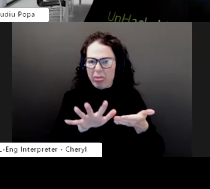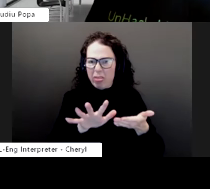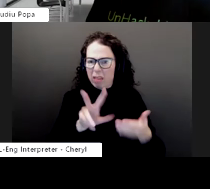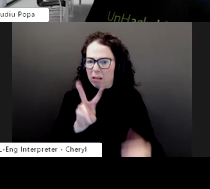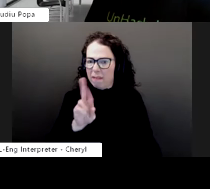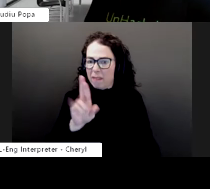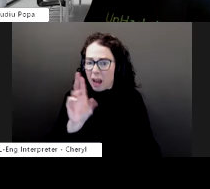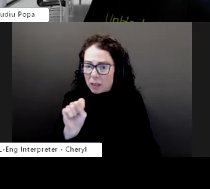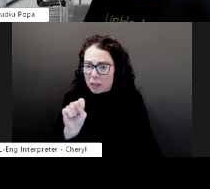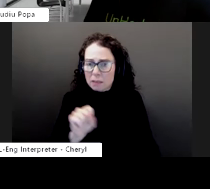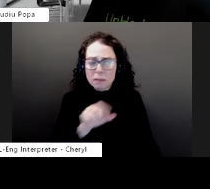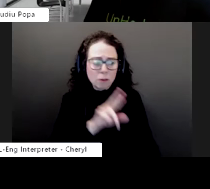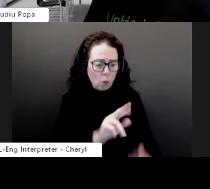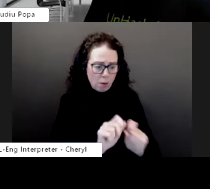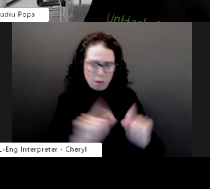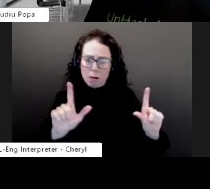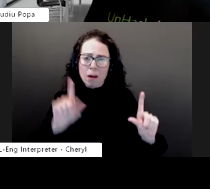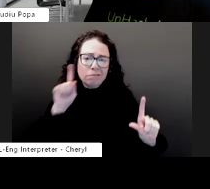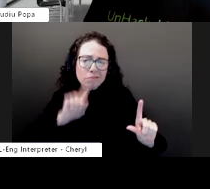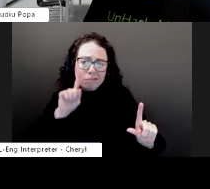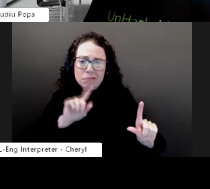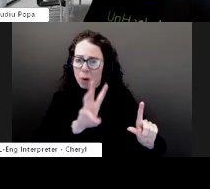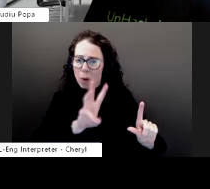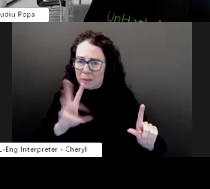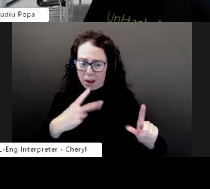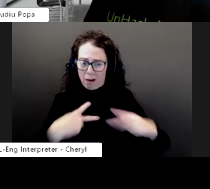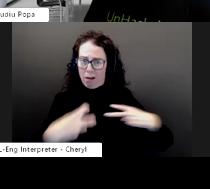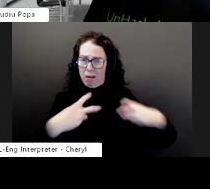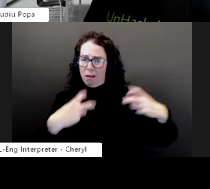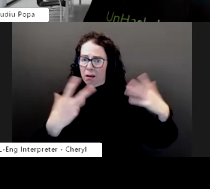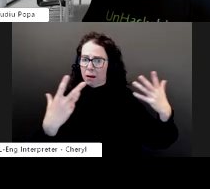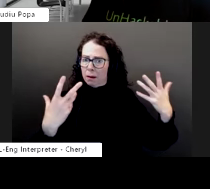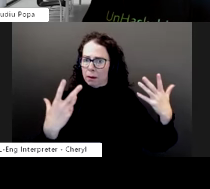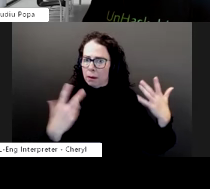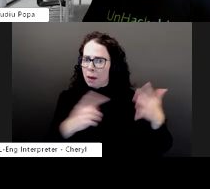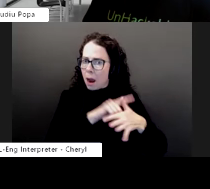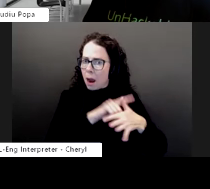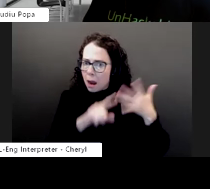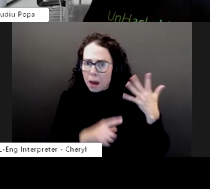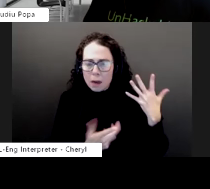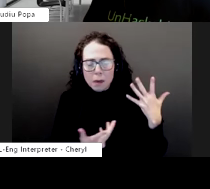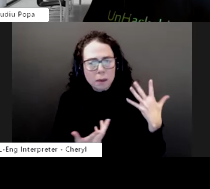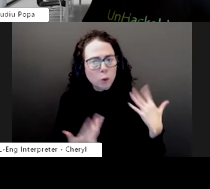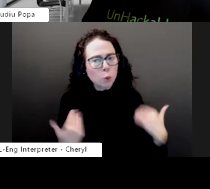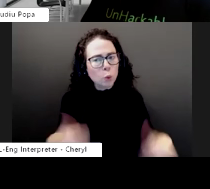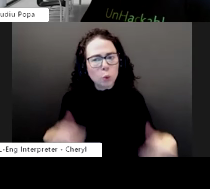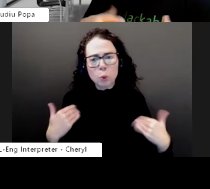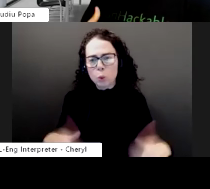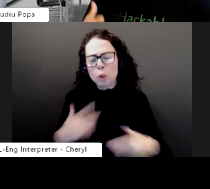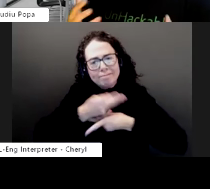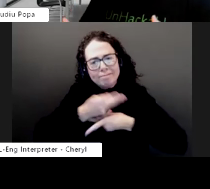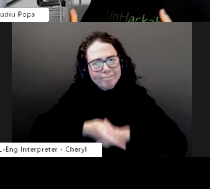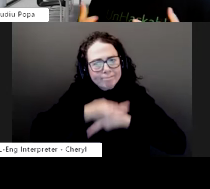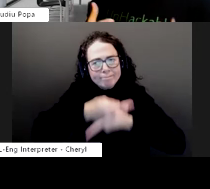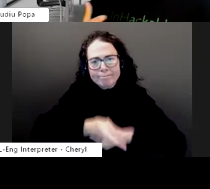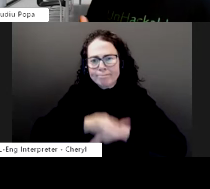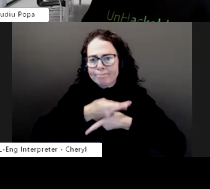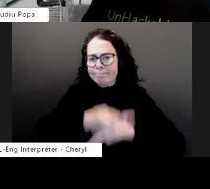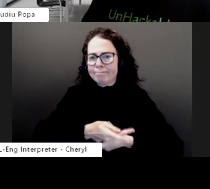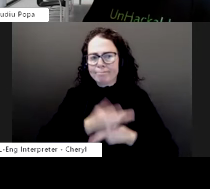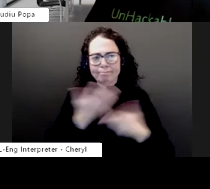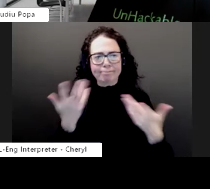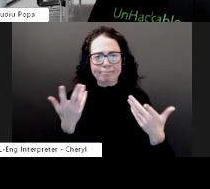a fraudulent website. So any number of these things are possibilities. Just it's important to realize that